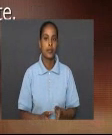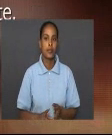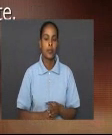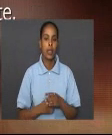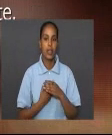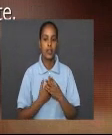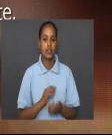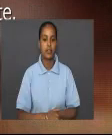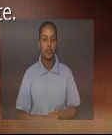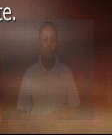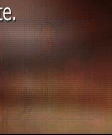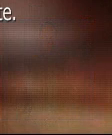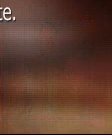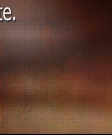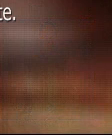Begin.